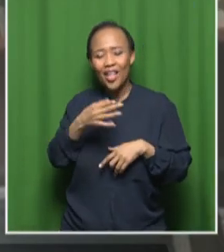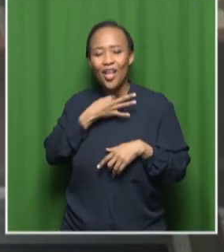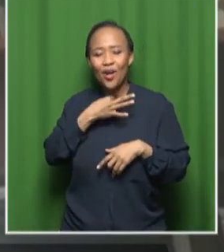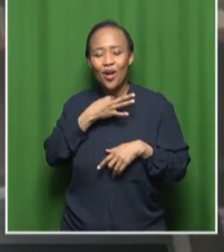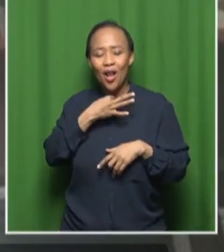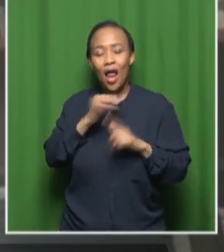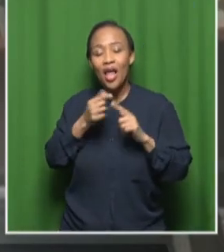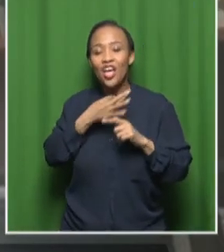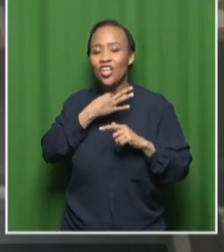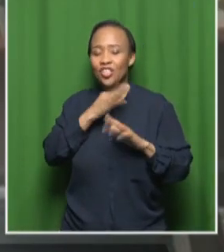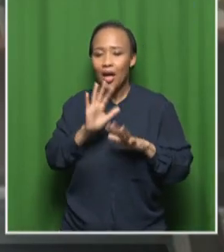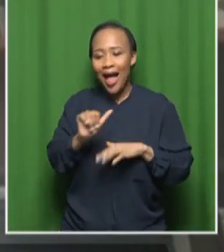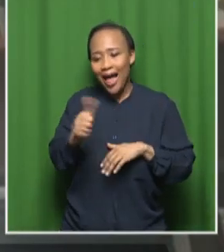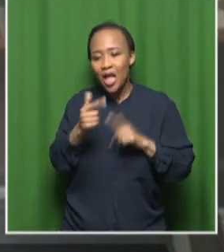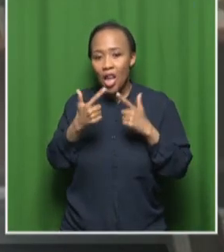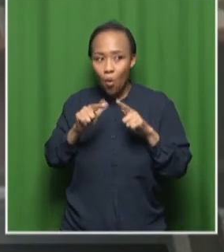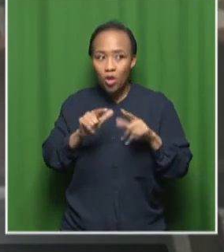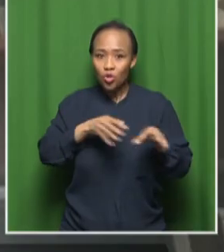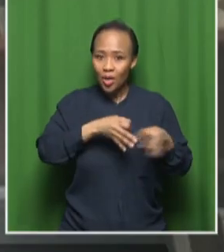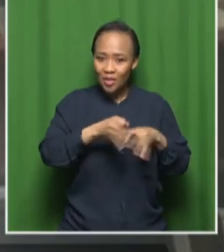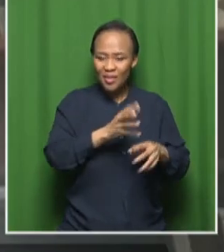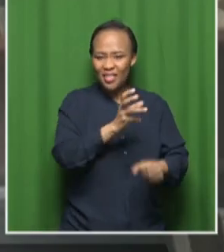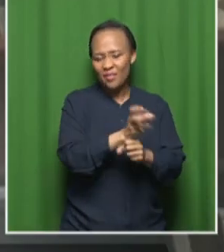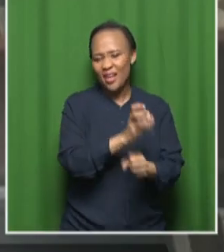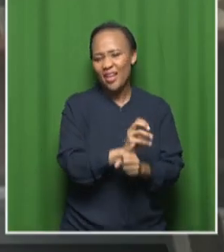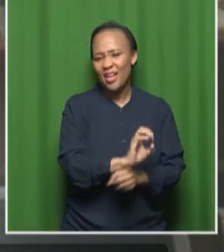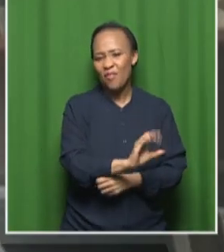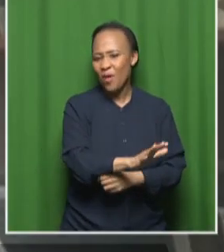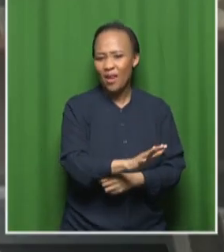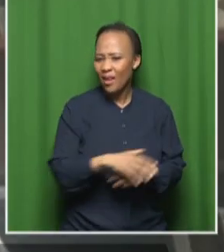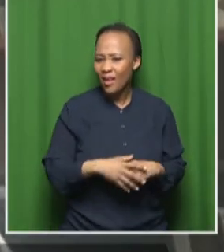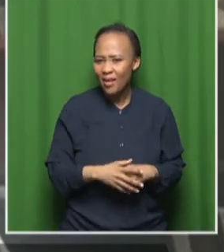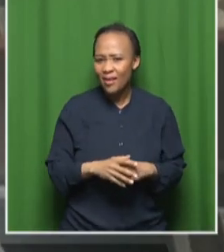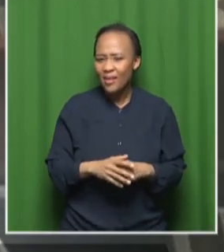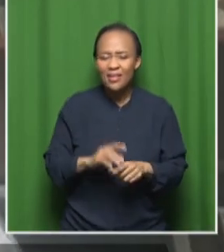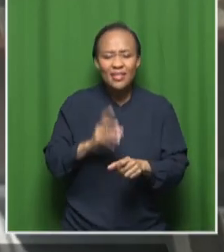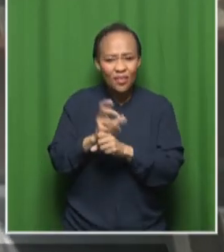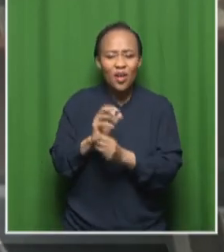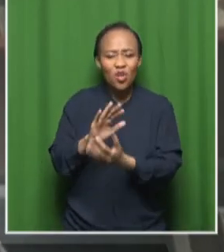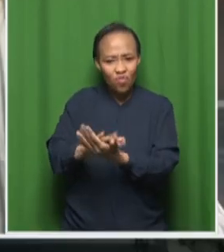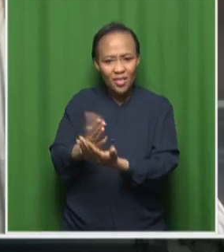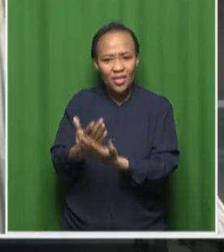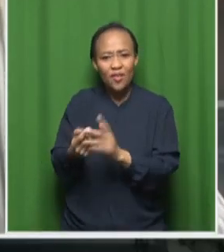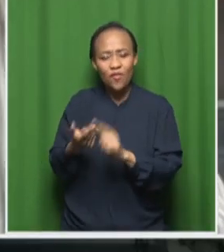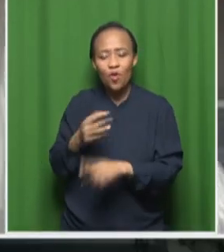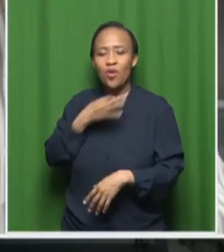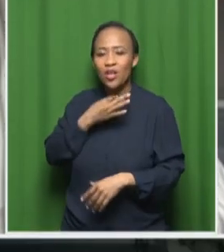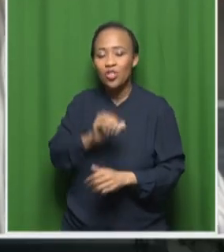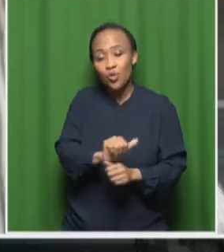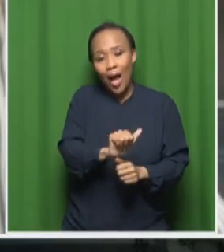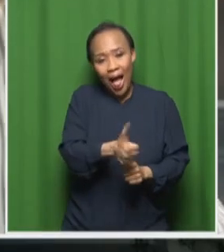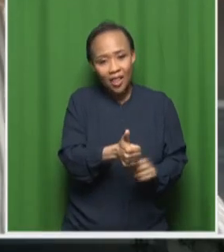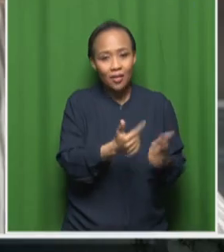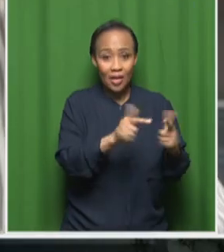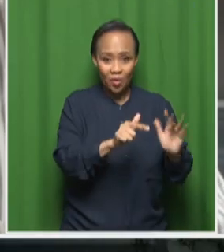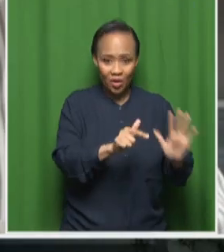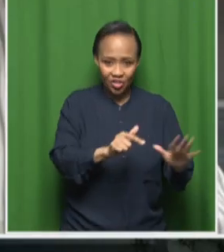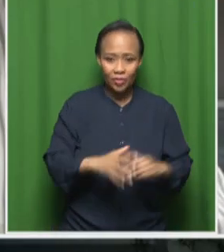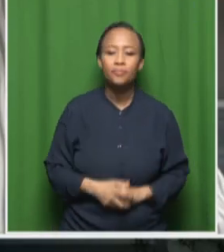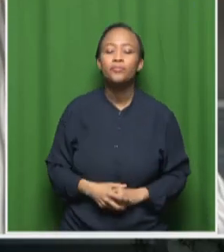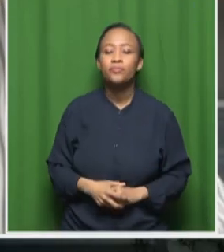are conceived and they're difficult to translate. You know, Dr. Rosen, you just mentioned the